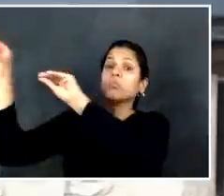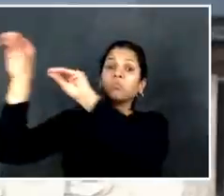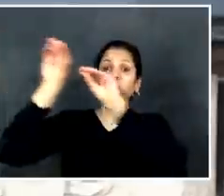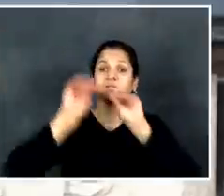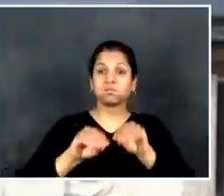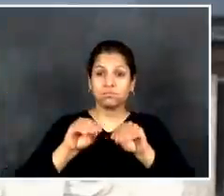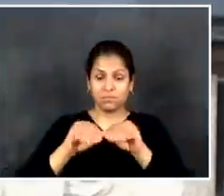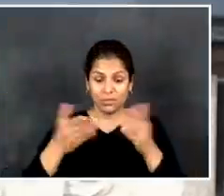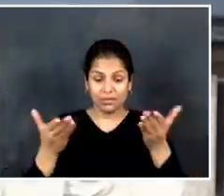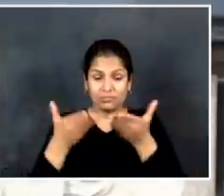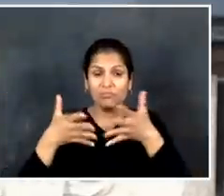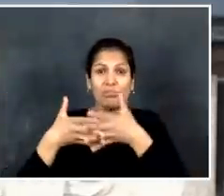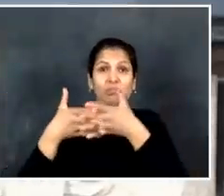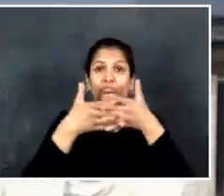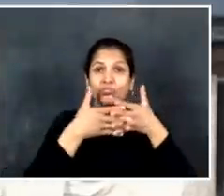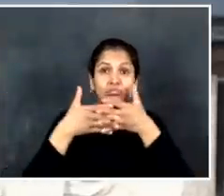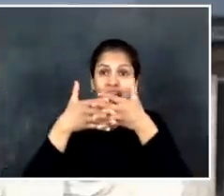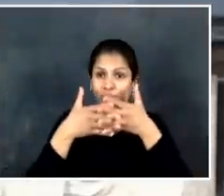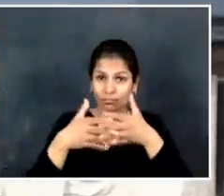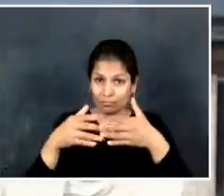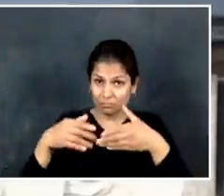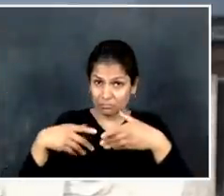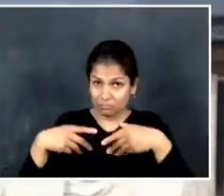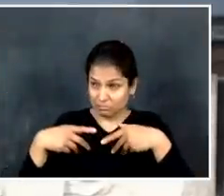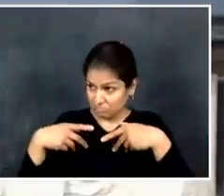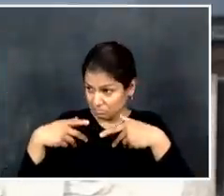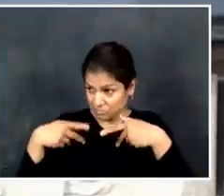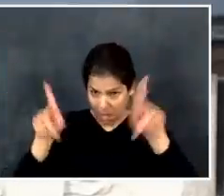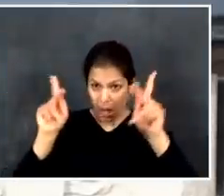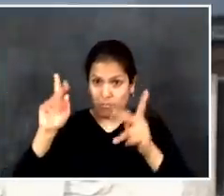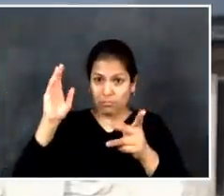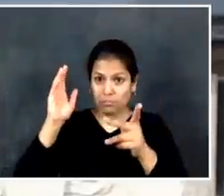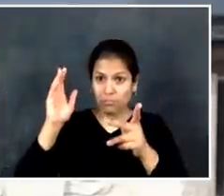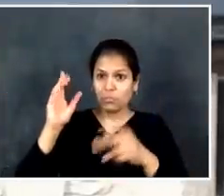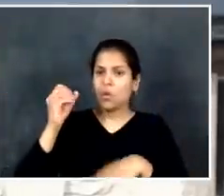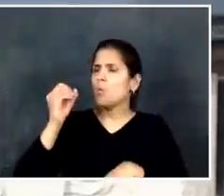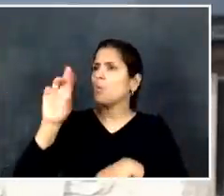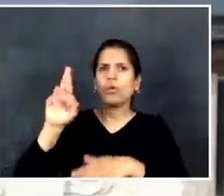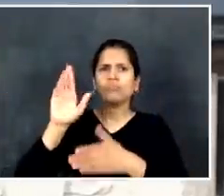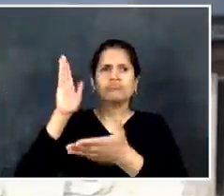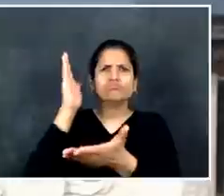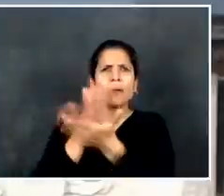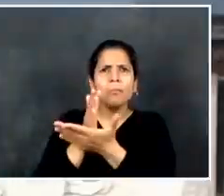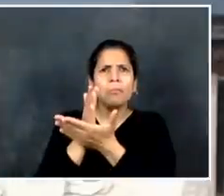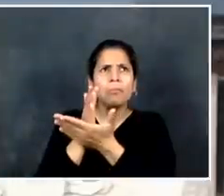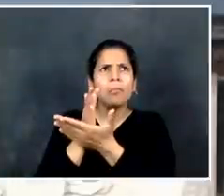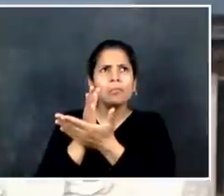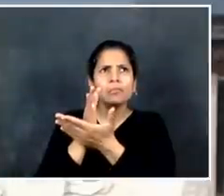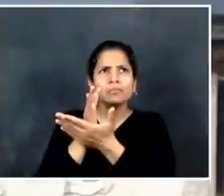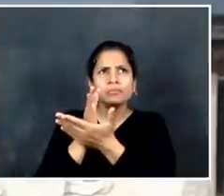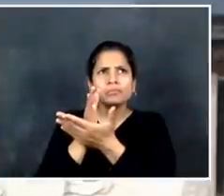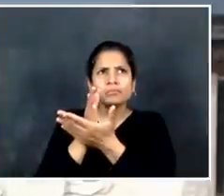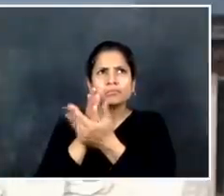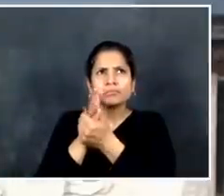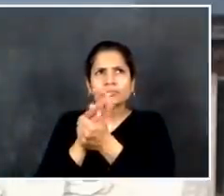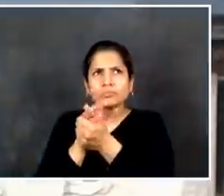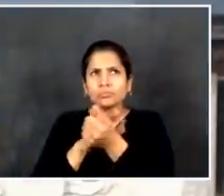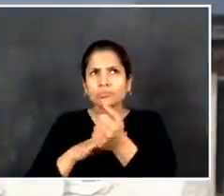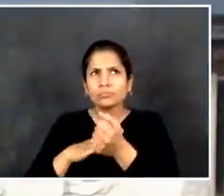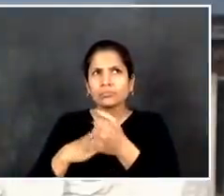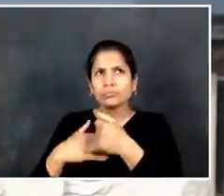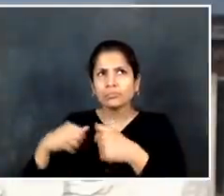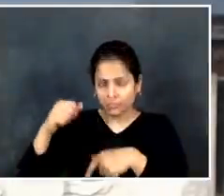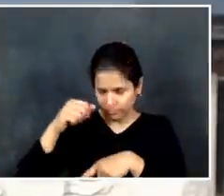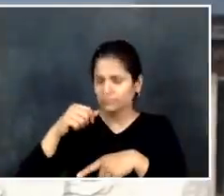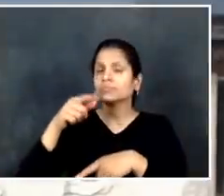I saw was bluntly and very sadly just a brazen political move by the president to introduce the question of immigration in the